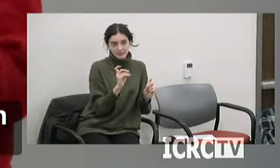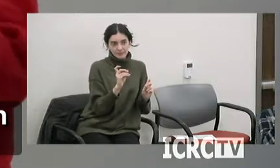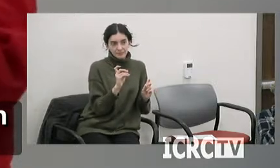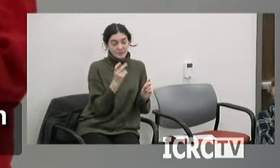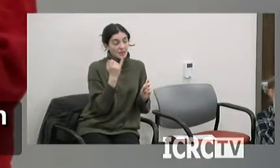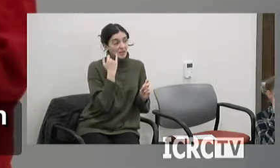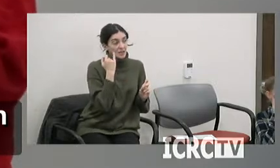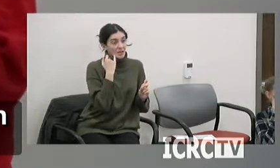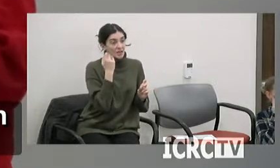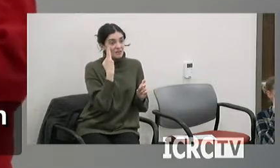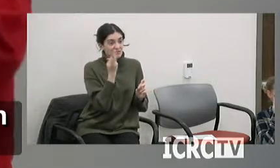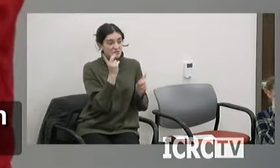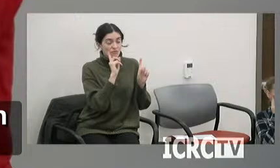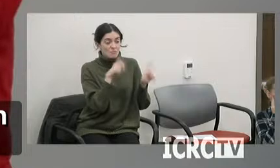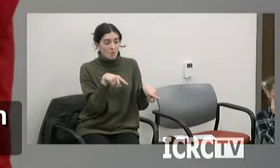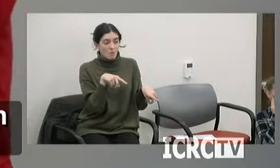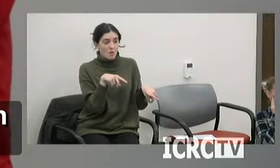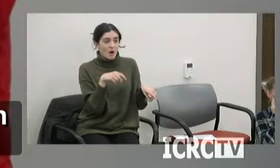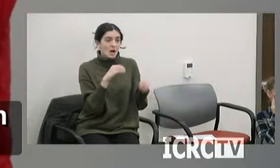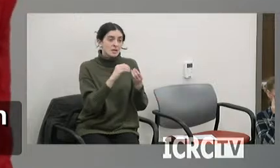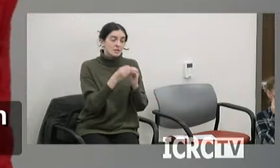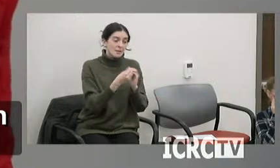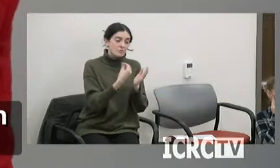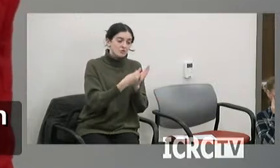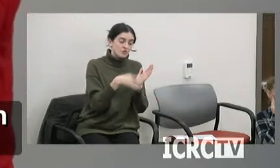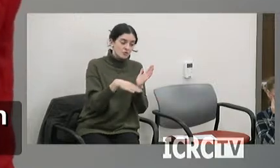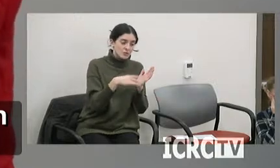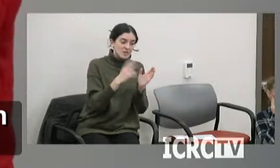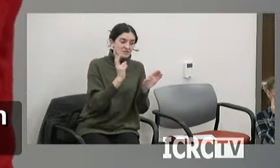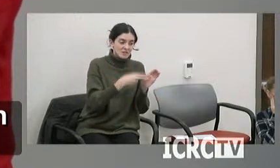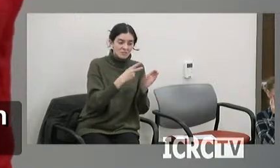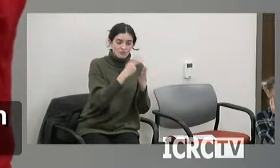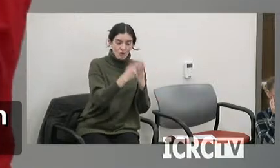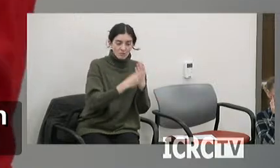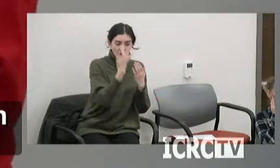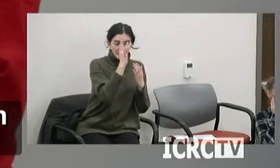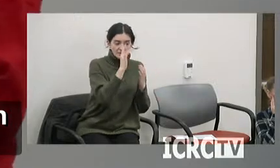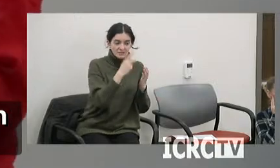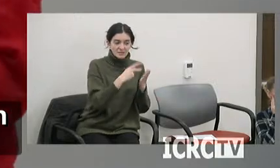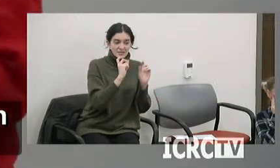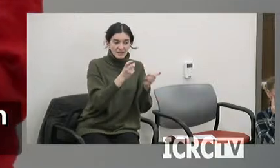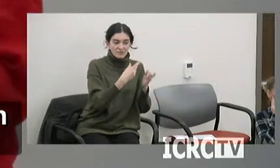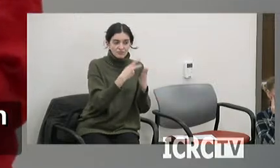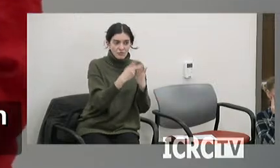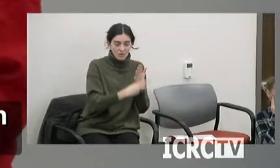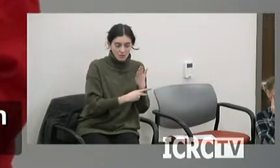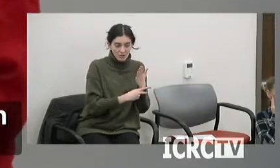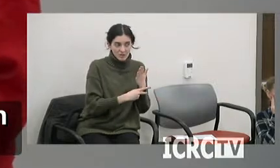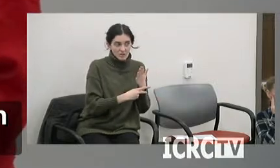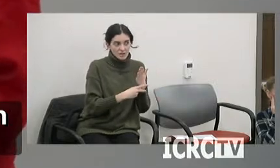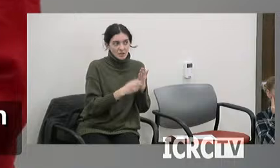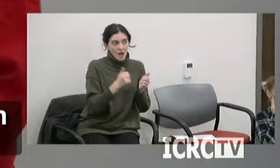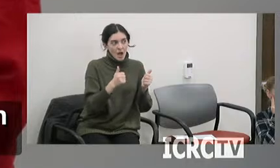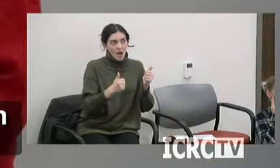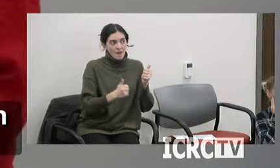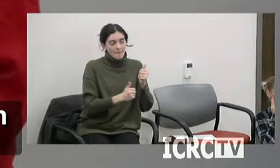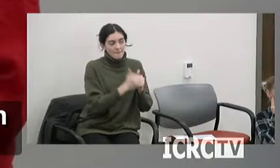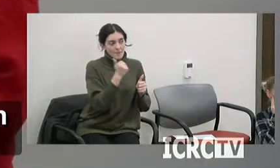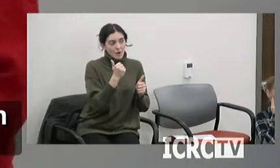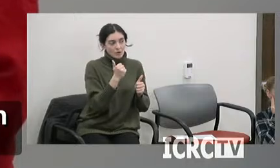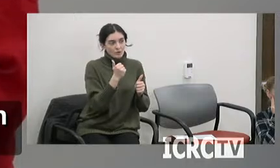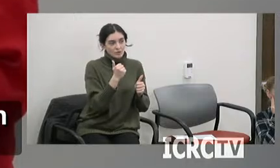will see the number of gifted students we have and the number of dollars that we are allocated for. We pay mostly for our GISs, our